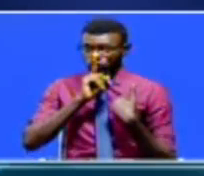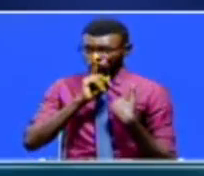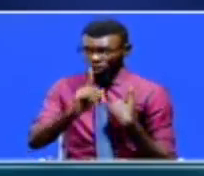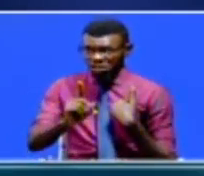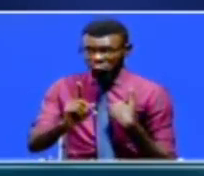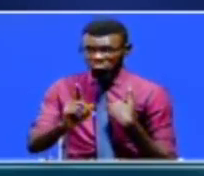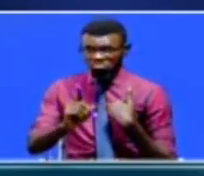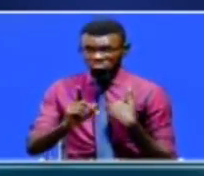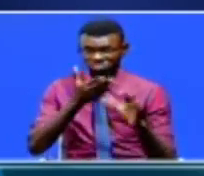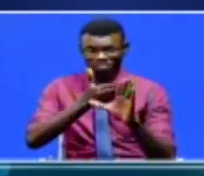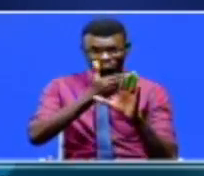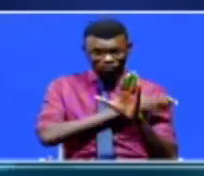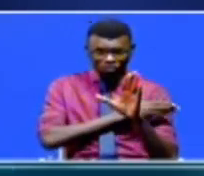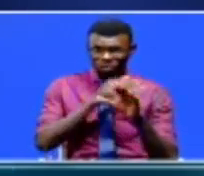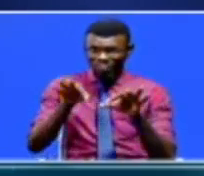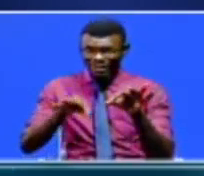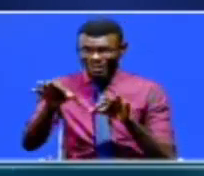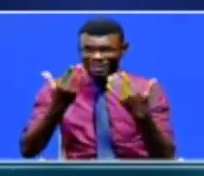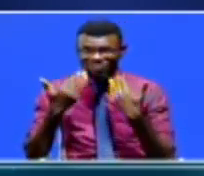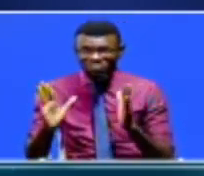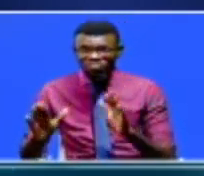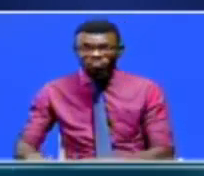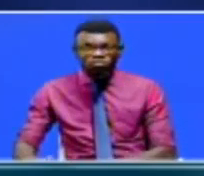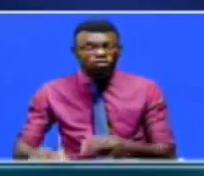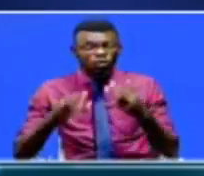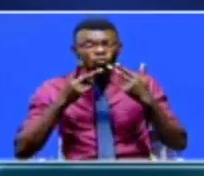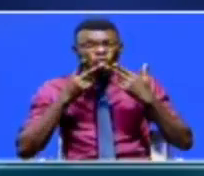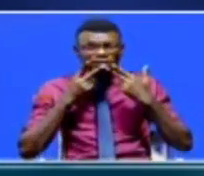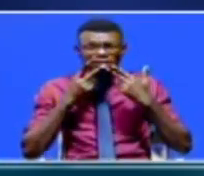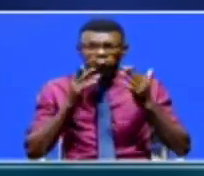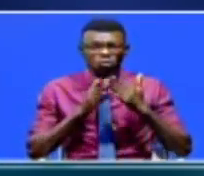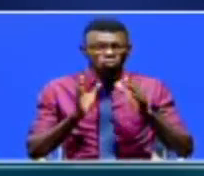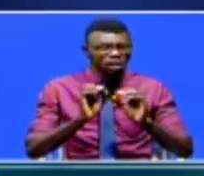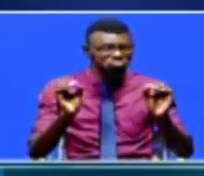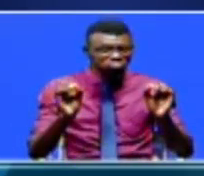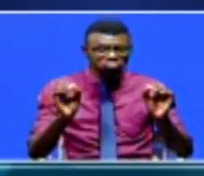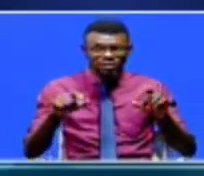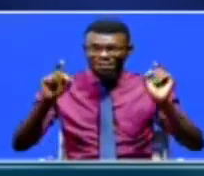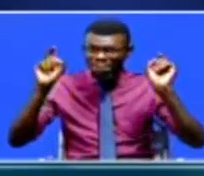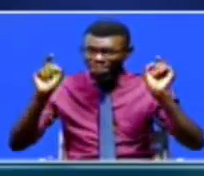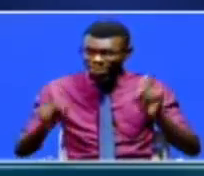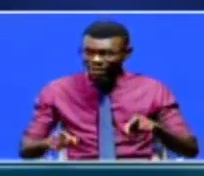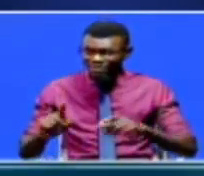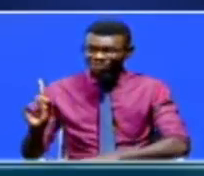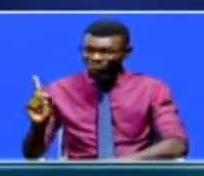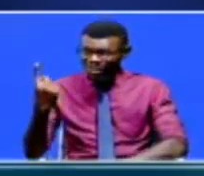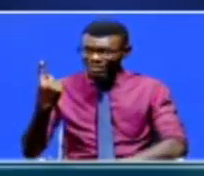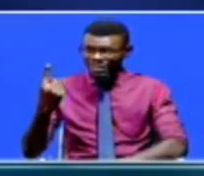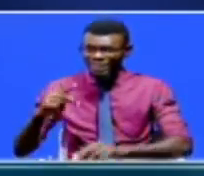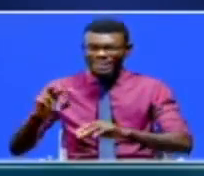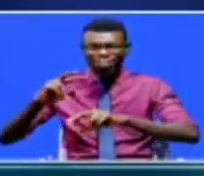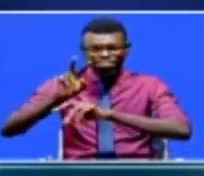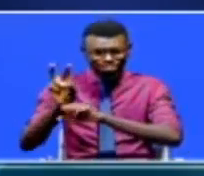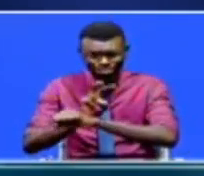issued, no hotel will be opened before you are subjected to a thorough